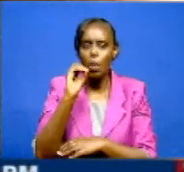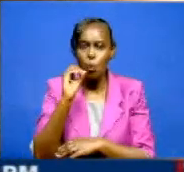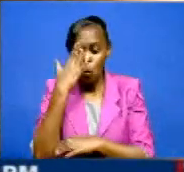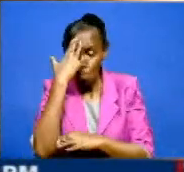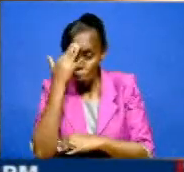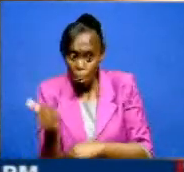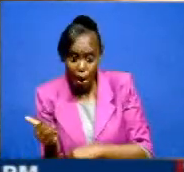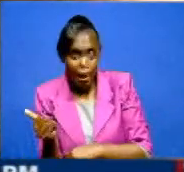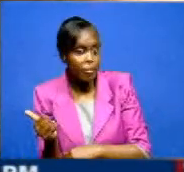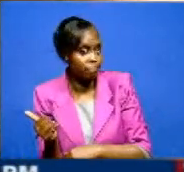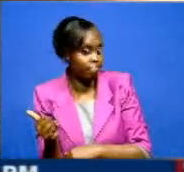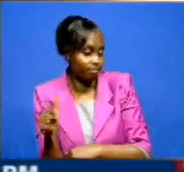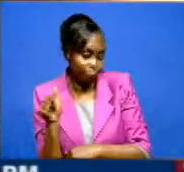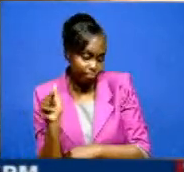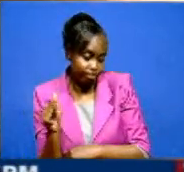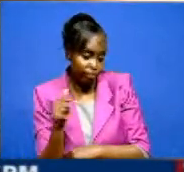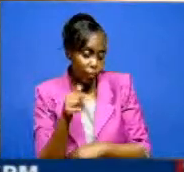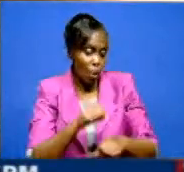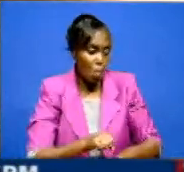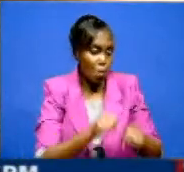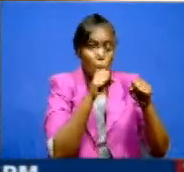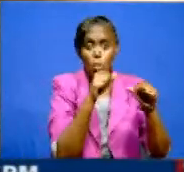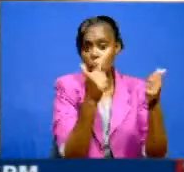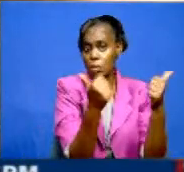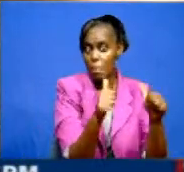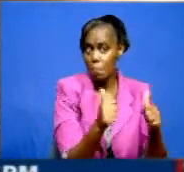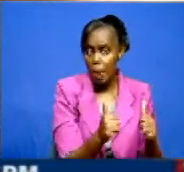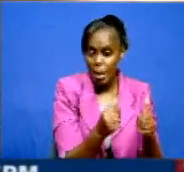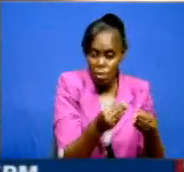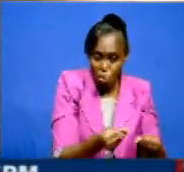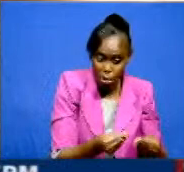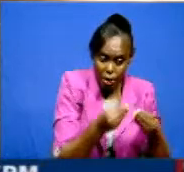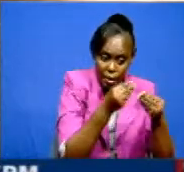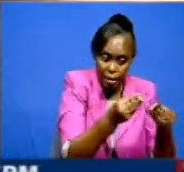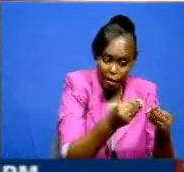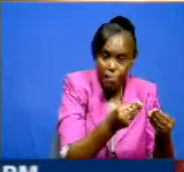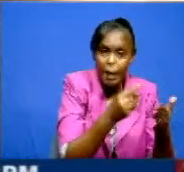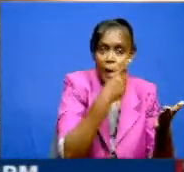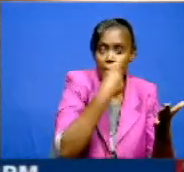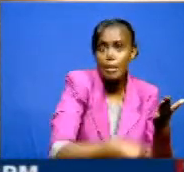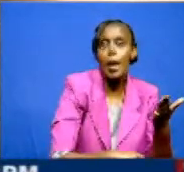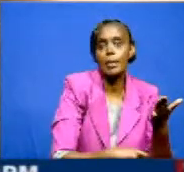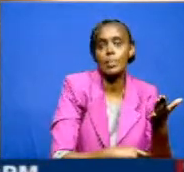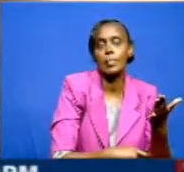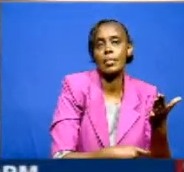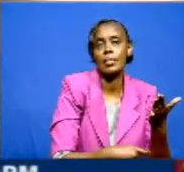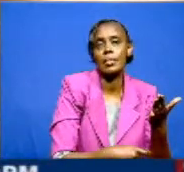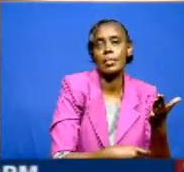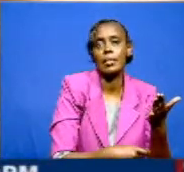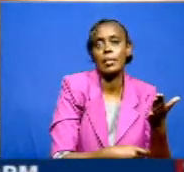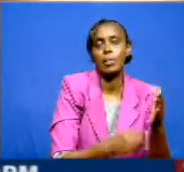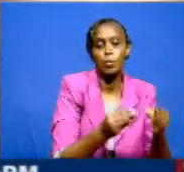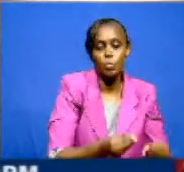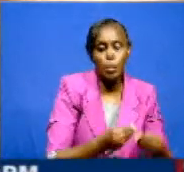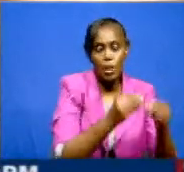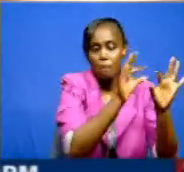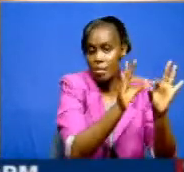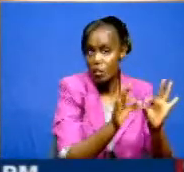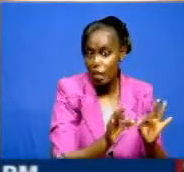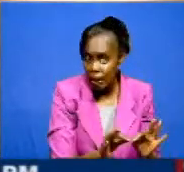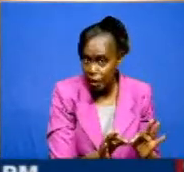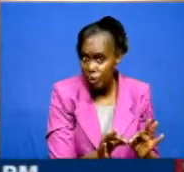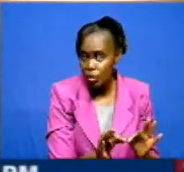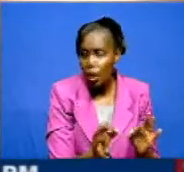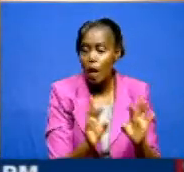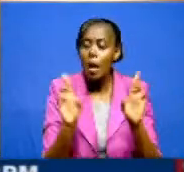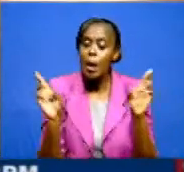Why? Because the employers have not remitted deductions, have not remitted dues already